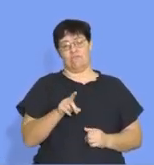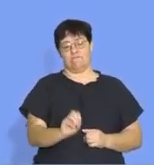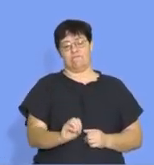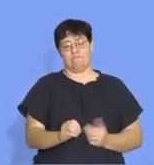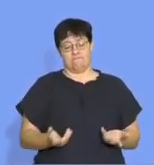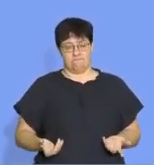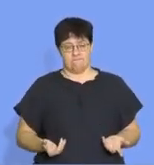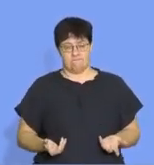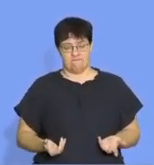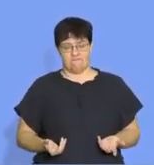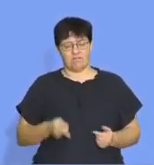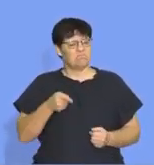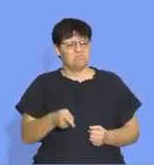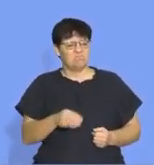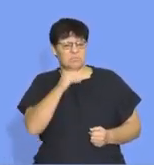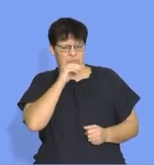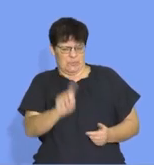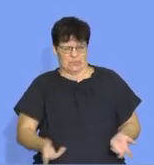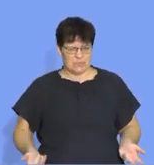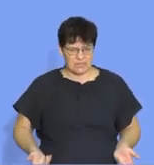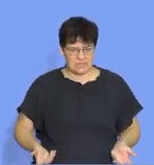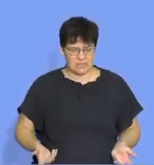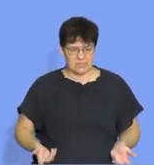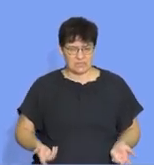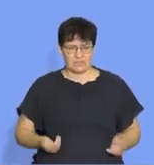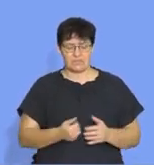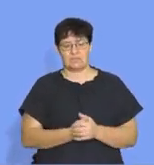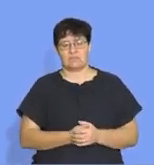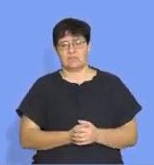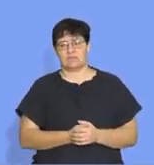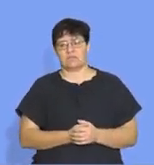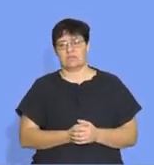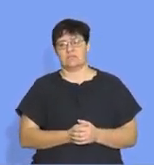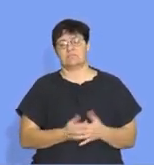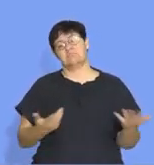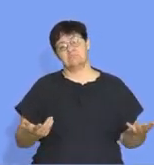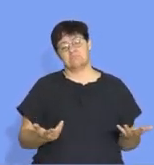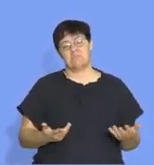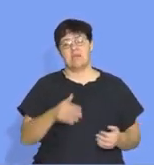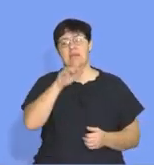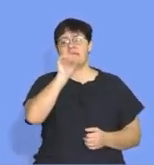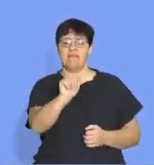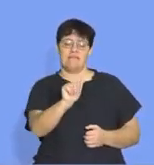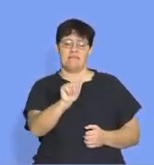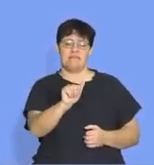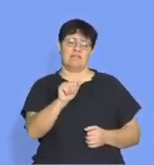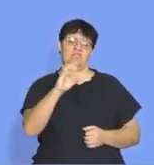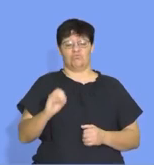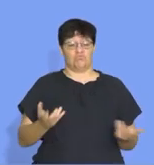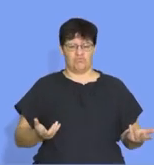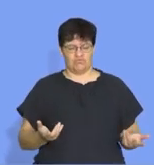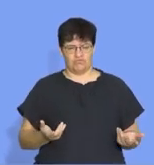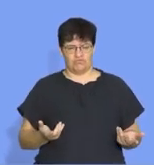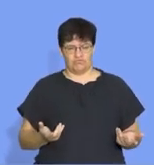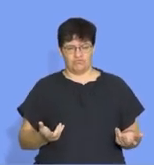zero. What does this really mean? Let's take, for example, the A is the one that is zero. It means that I will have